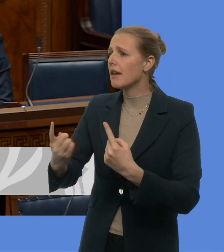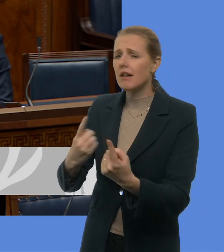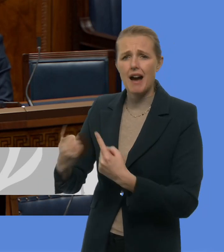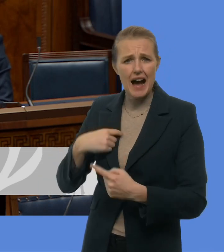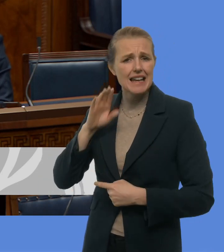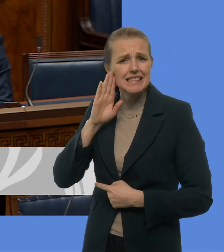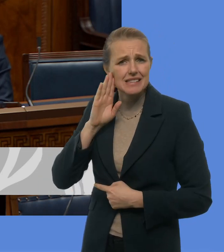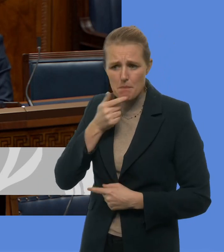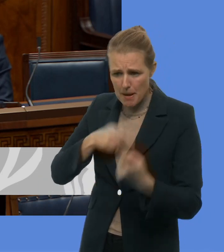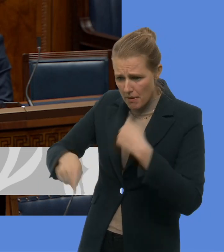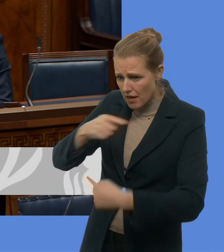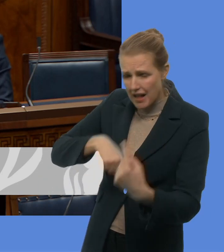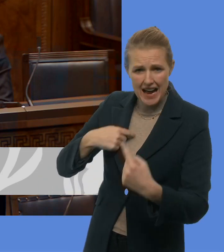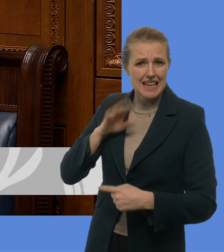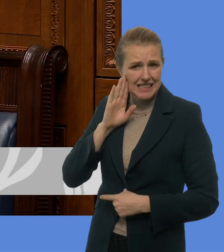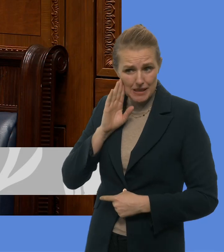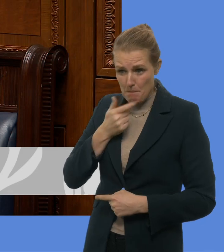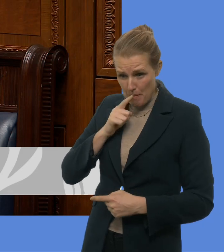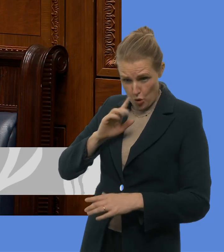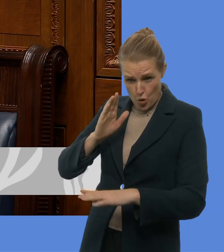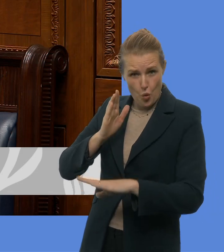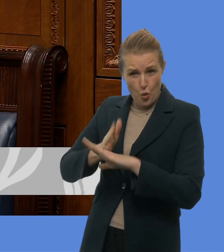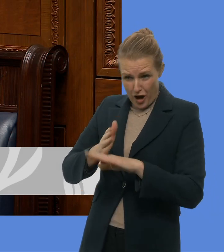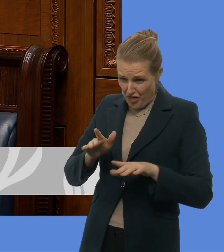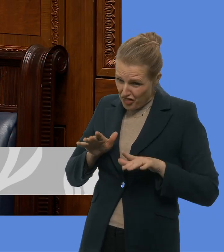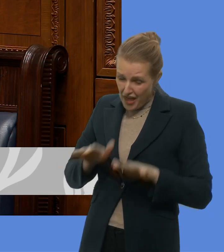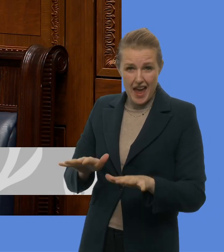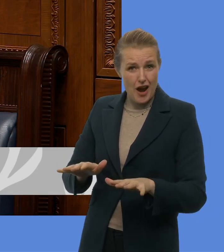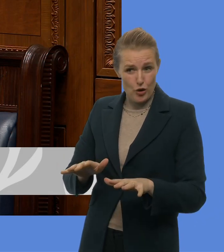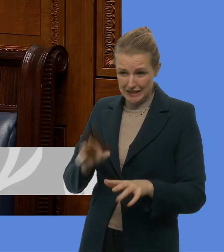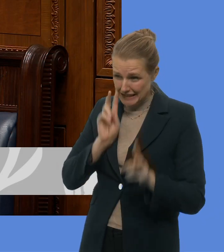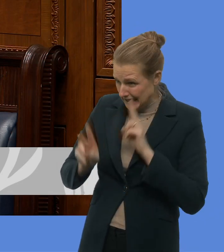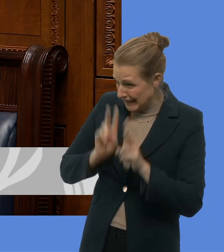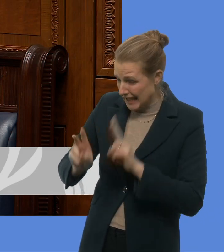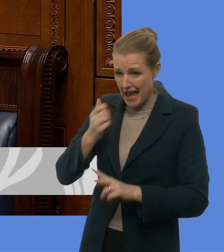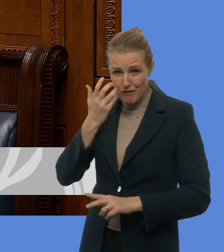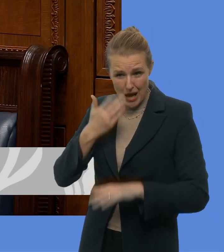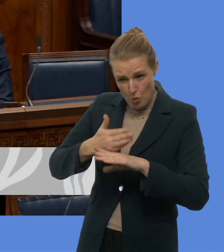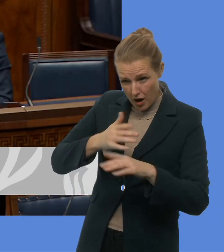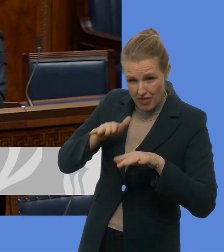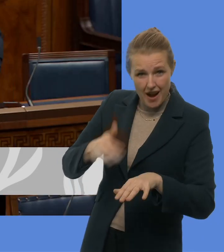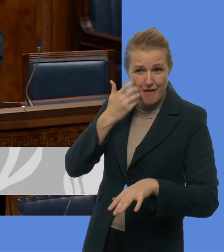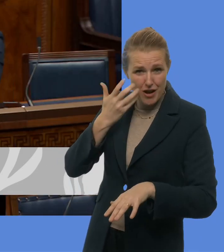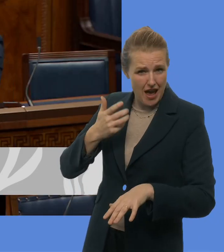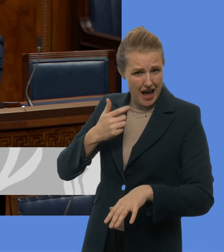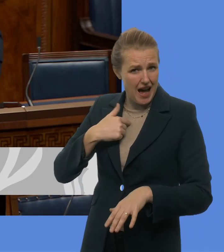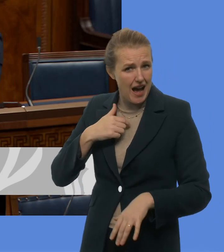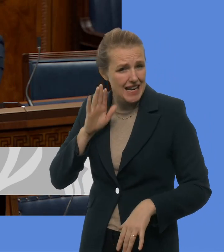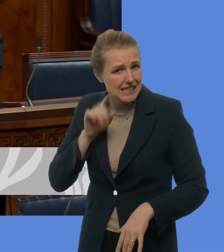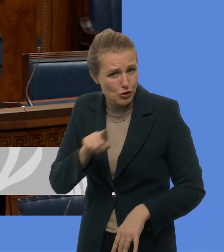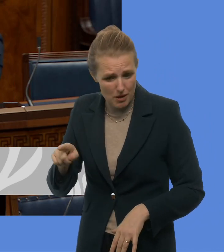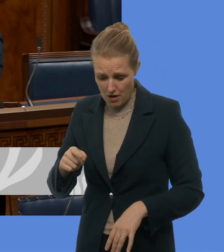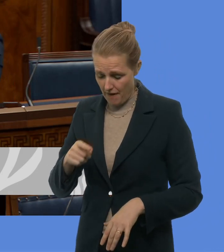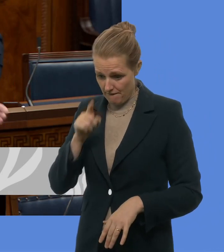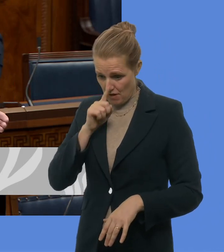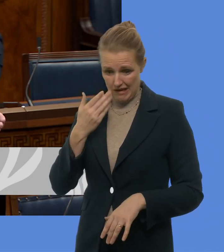importantly, I like to listen to people who are at, to use that old-fashioned phrase, the cold face, and I do that all the time. I was in a care home